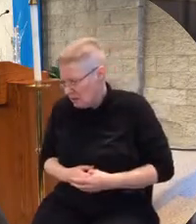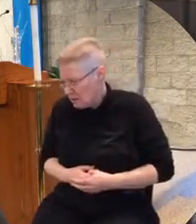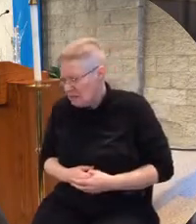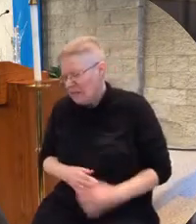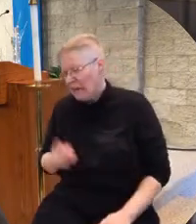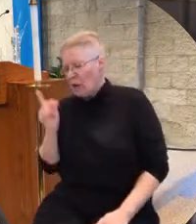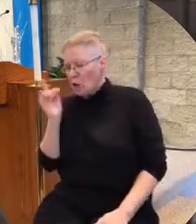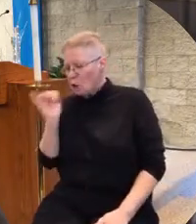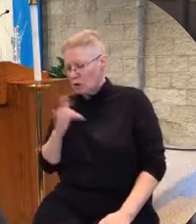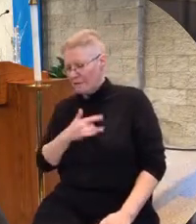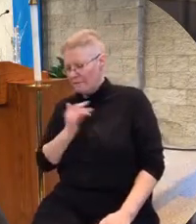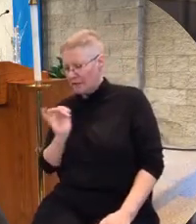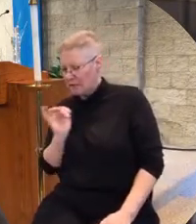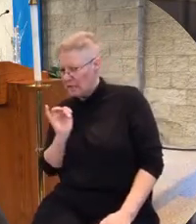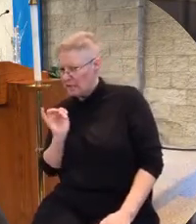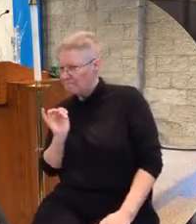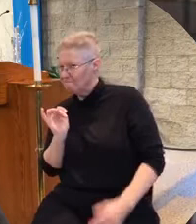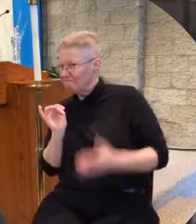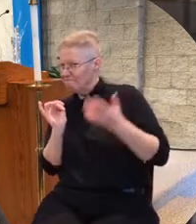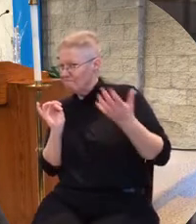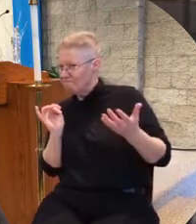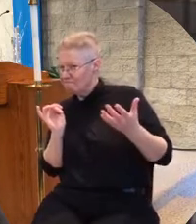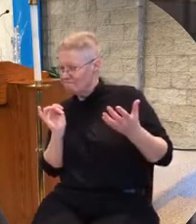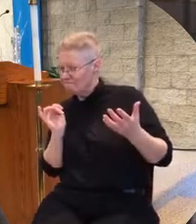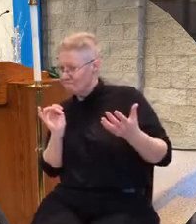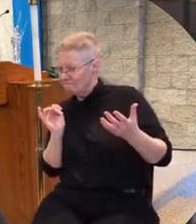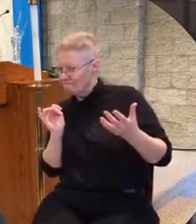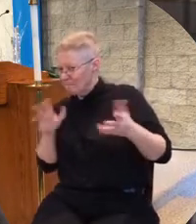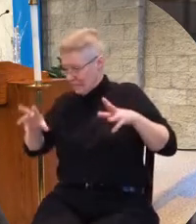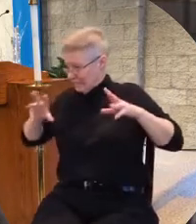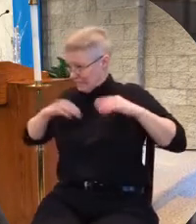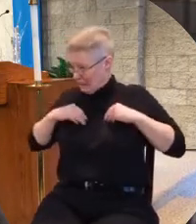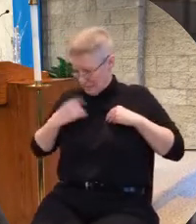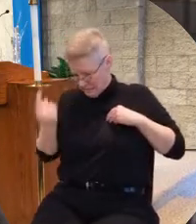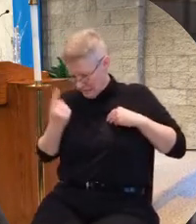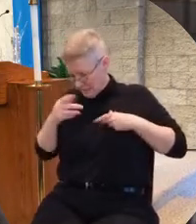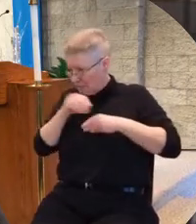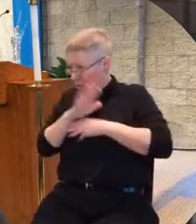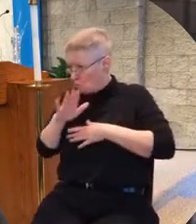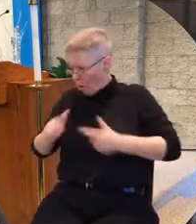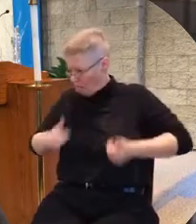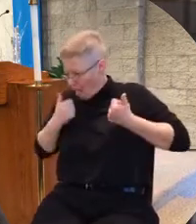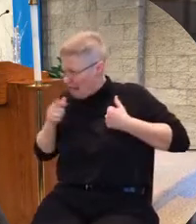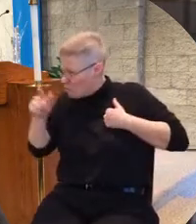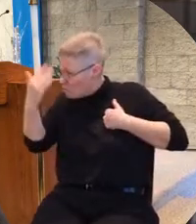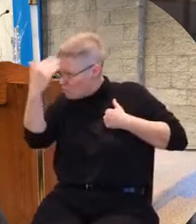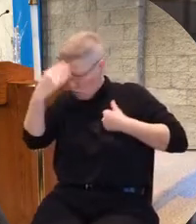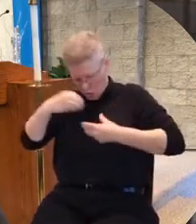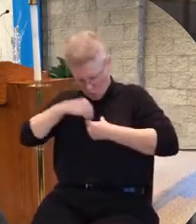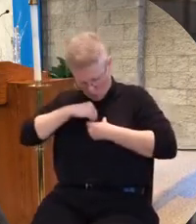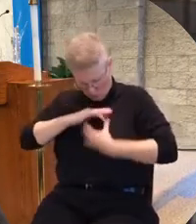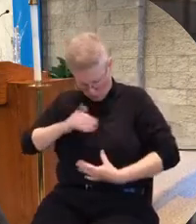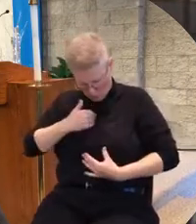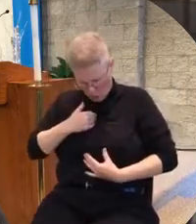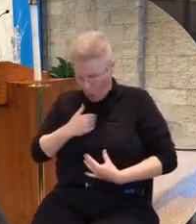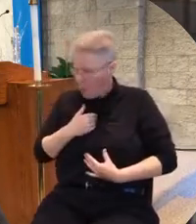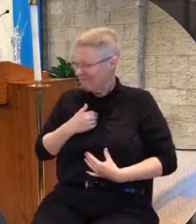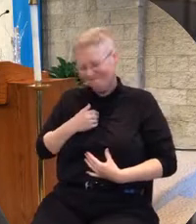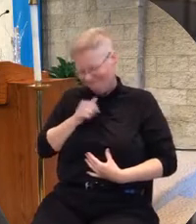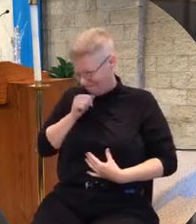like, accepting something in your life that you know in your soul it's too small for